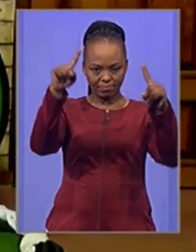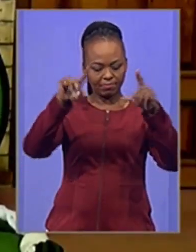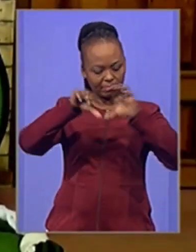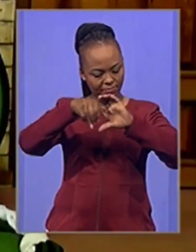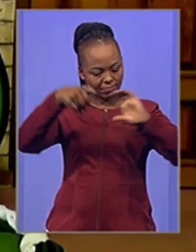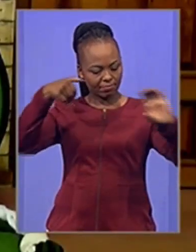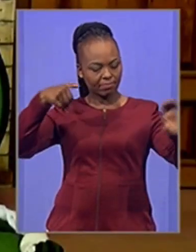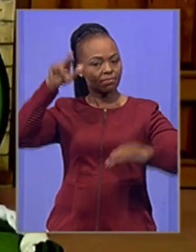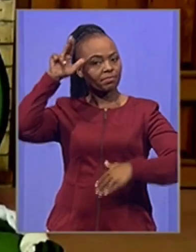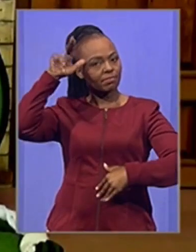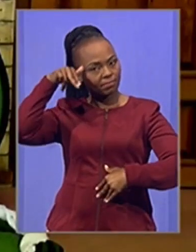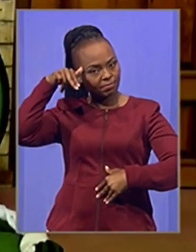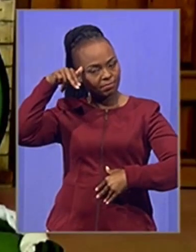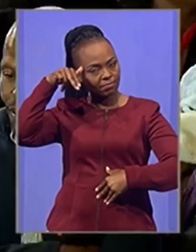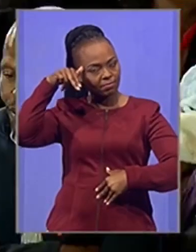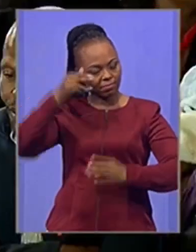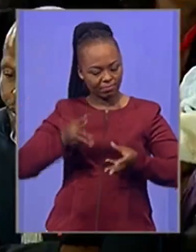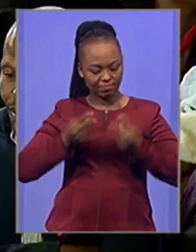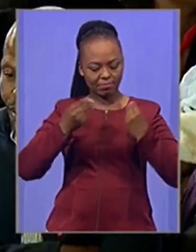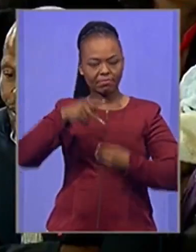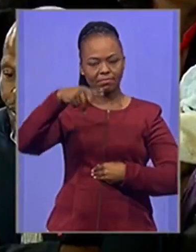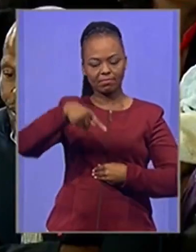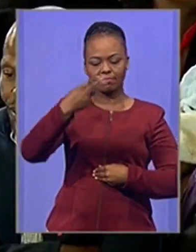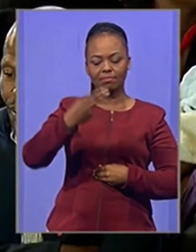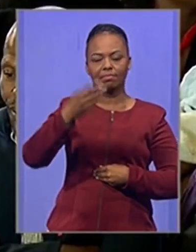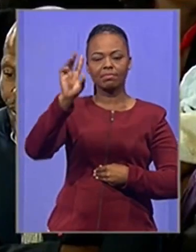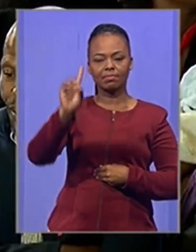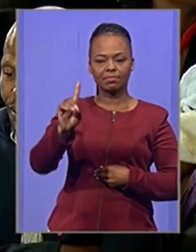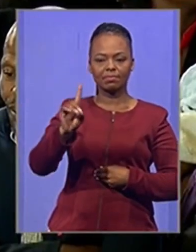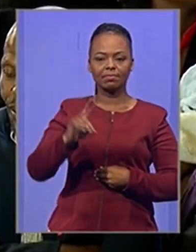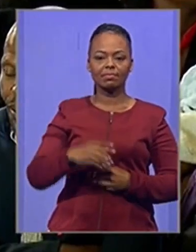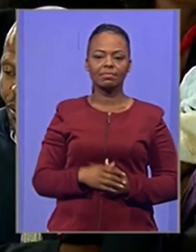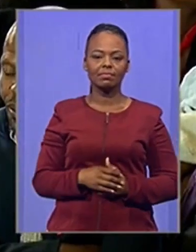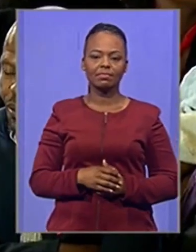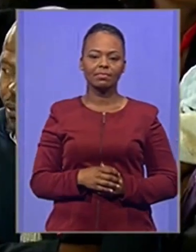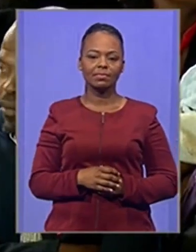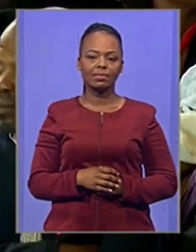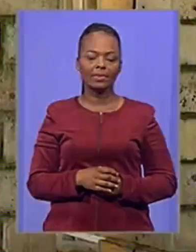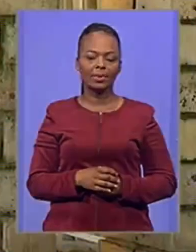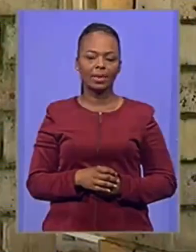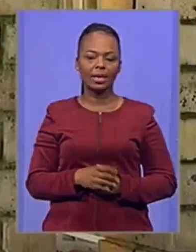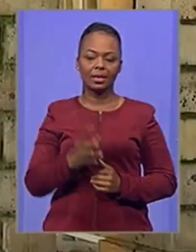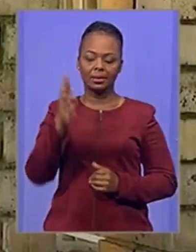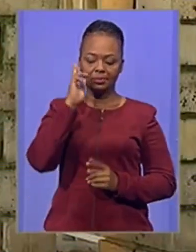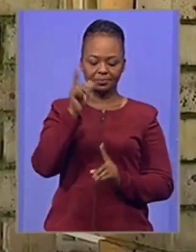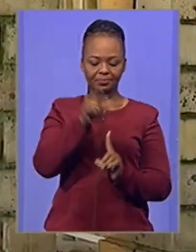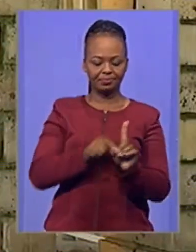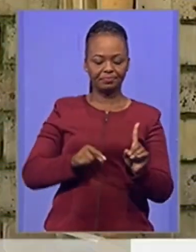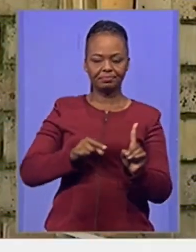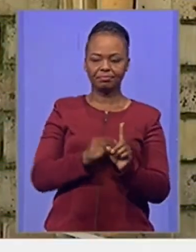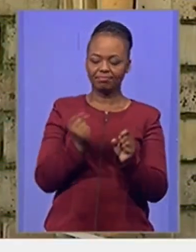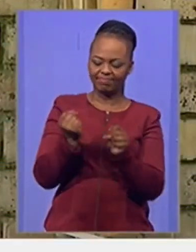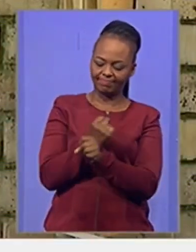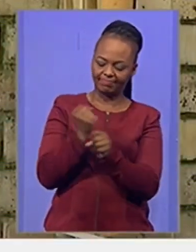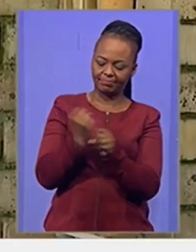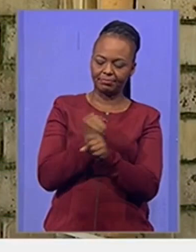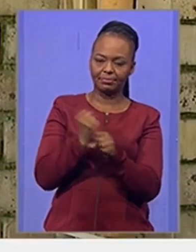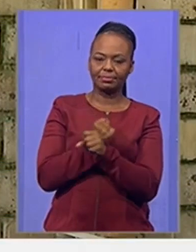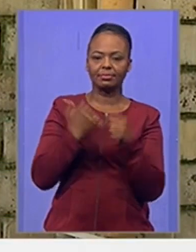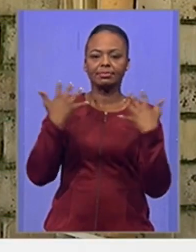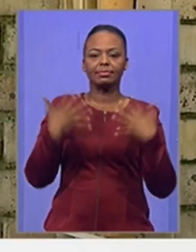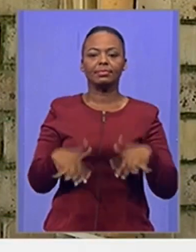re feretse re kreile di PhD tsa rona. Re tla mo hopola ka go bereka mesebetsi ya hae. He was a hard